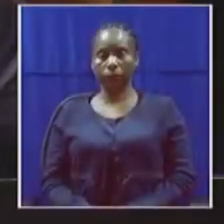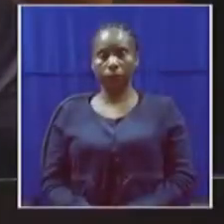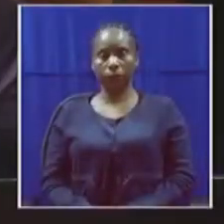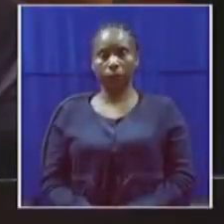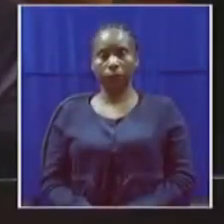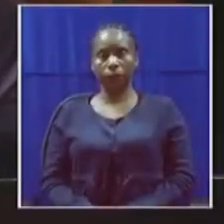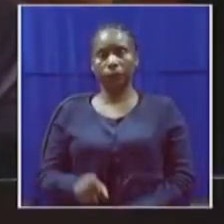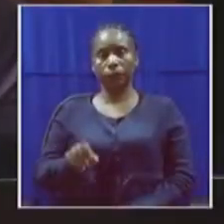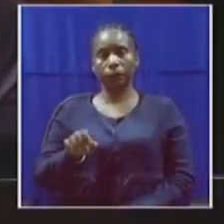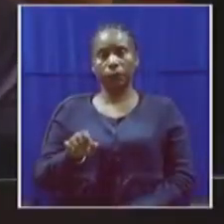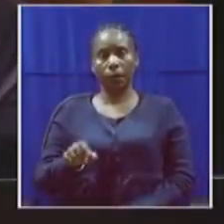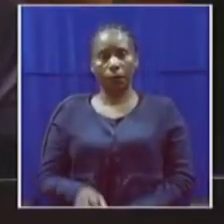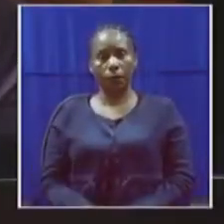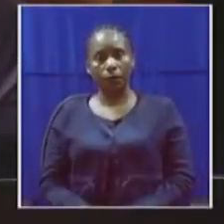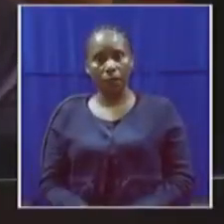Question number